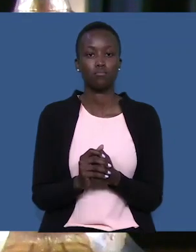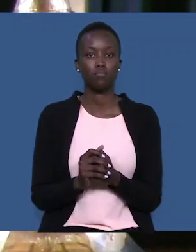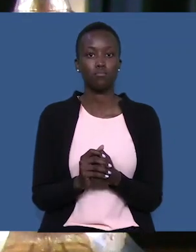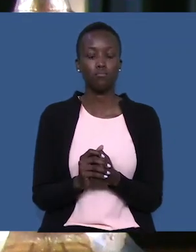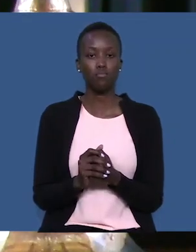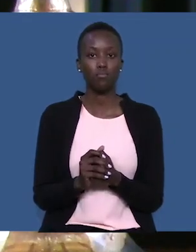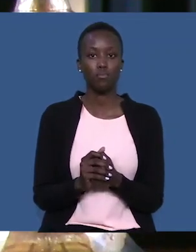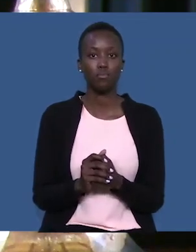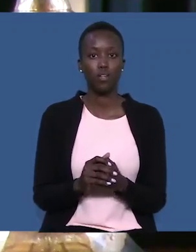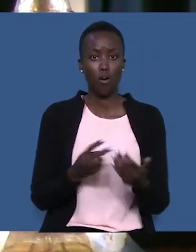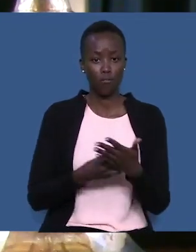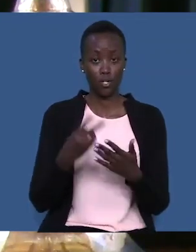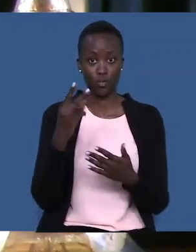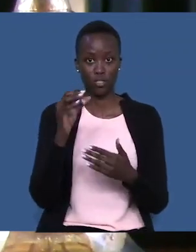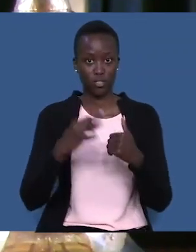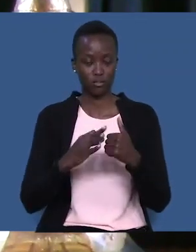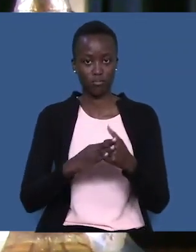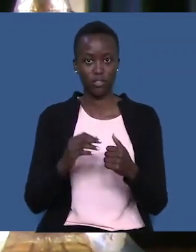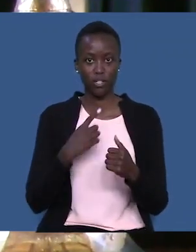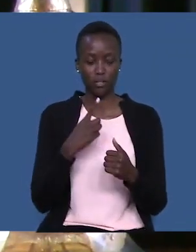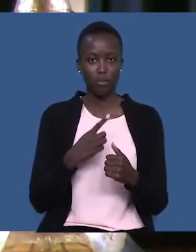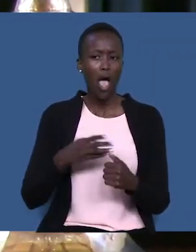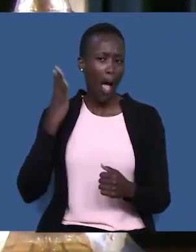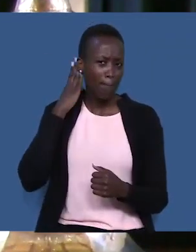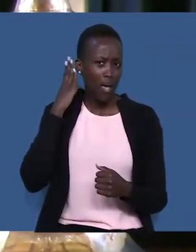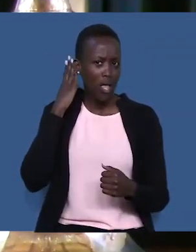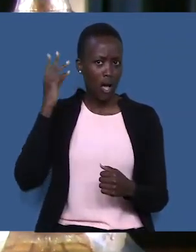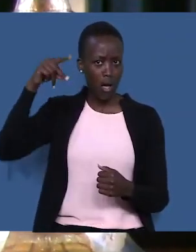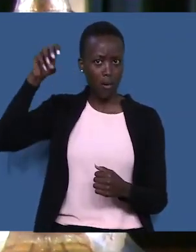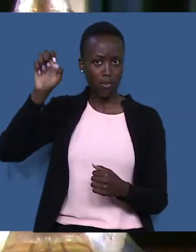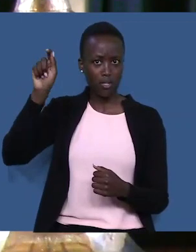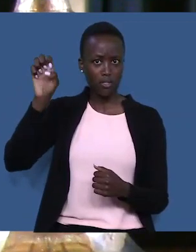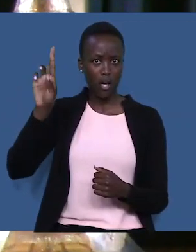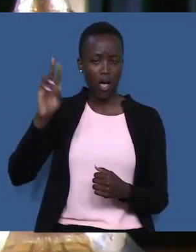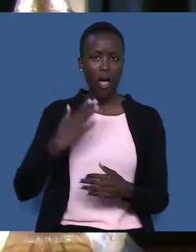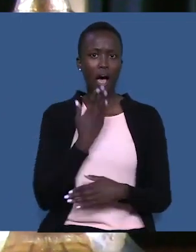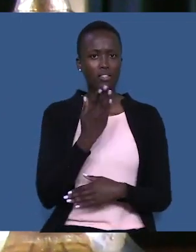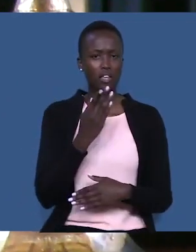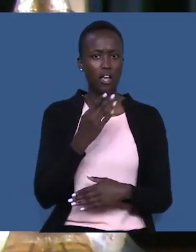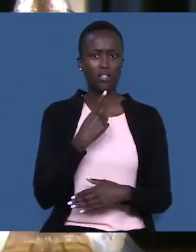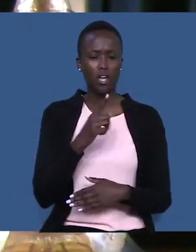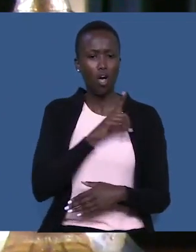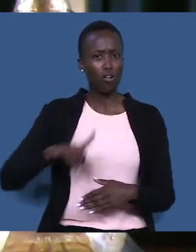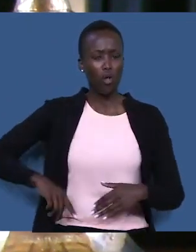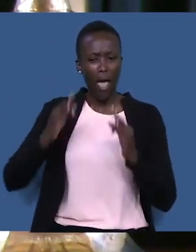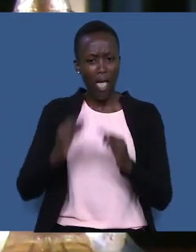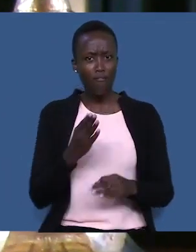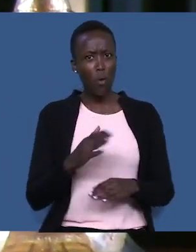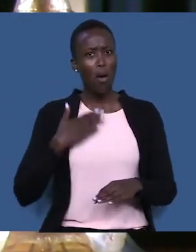Allow me to read from verse 28. It says, "And Peter answered him and said, Lord, if it be you, bid me to come to you on the